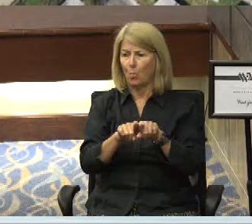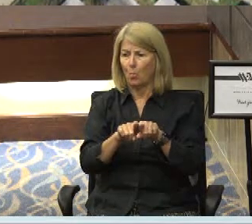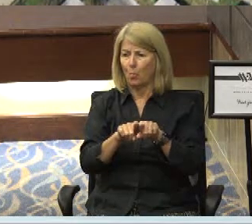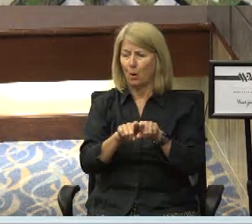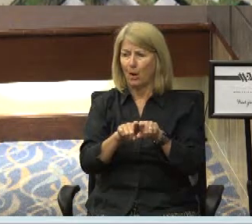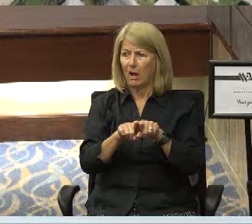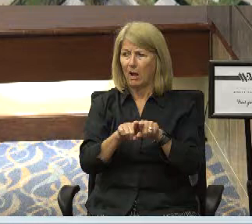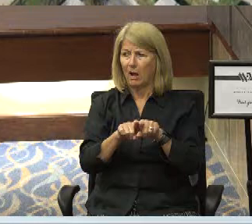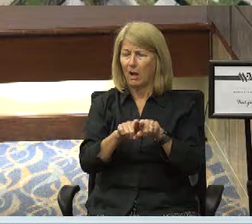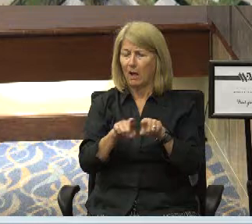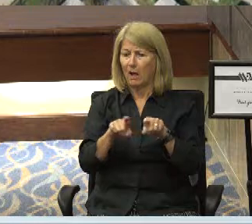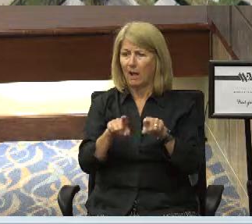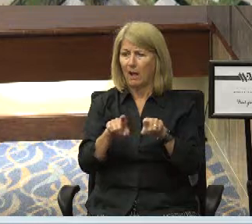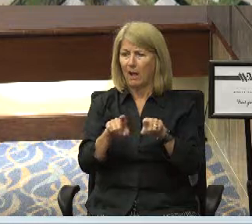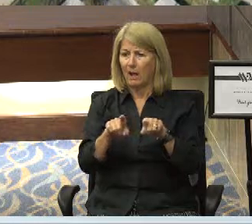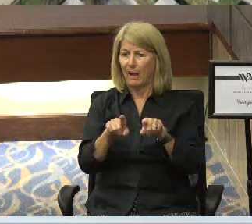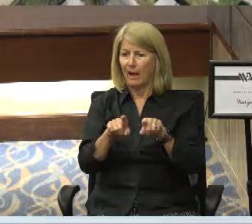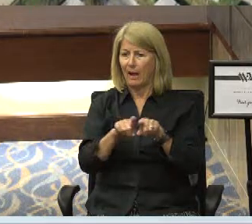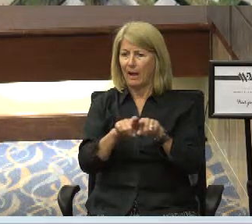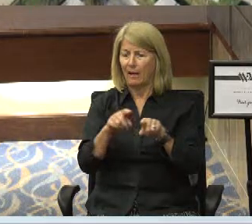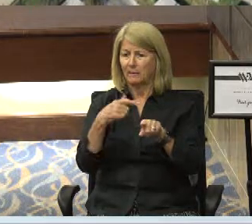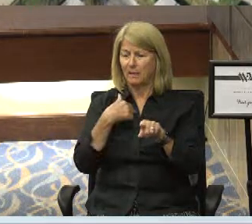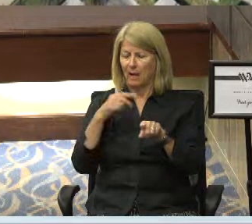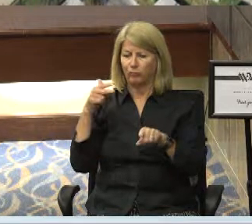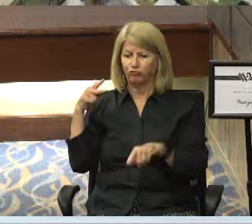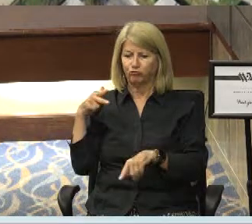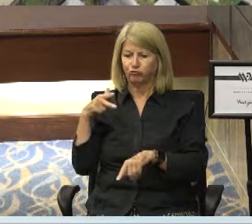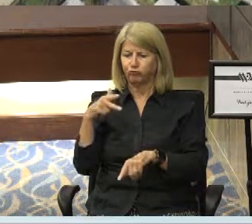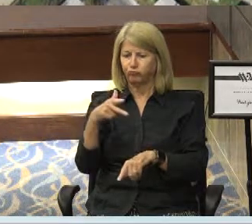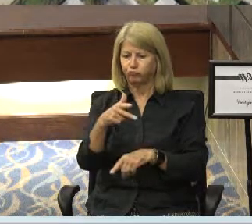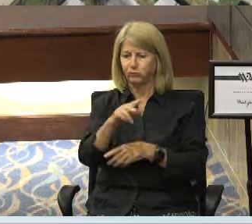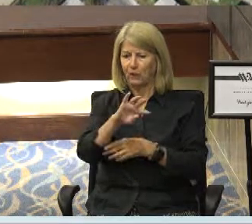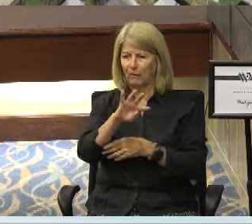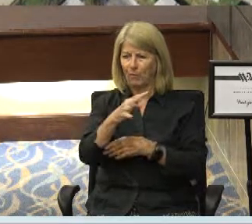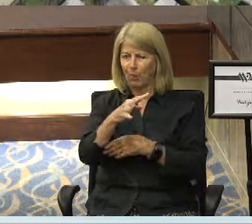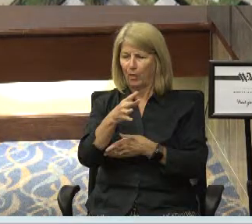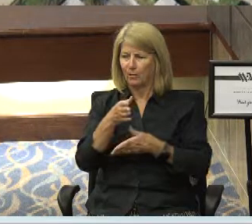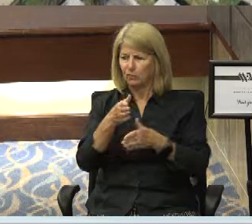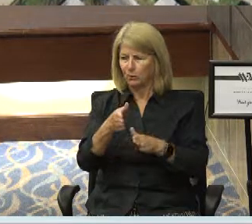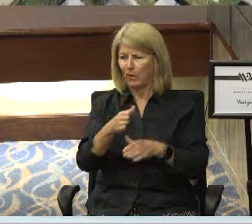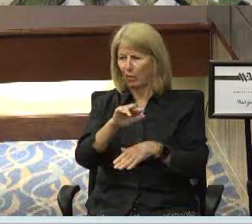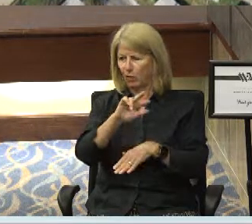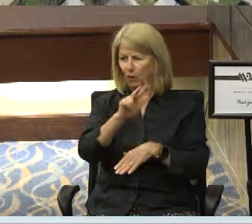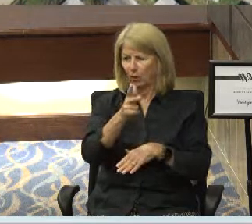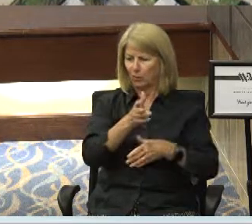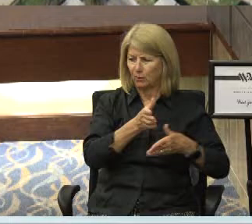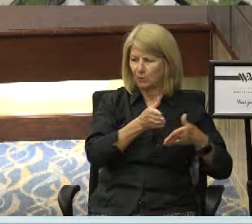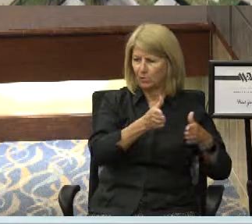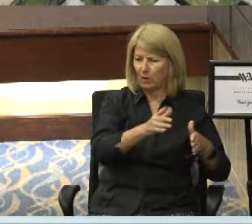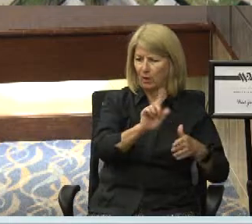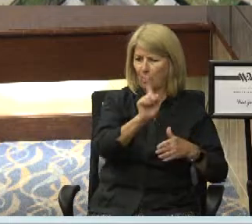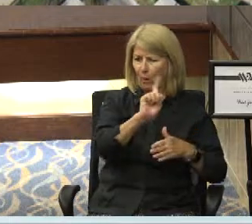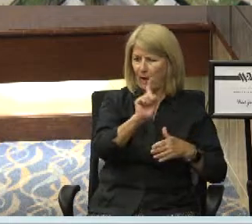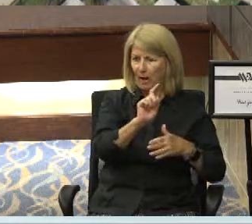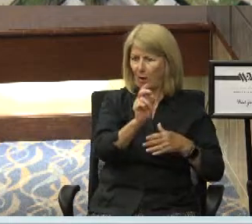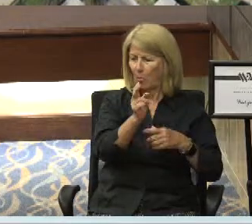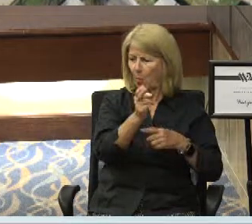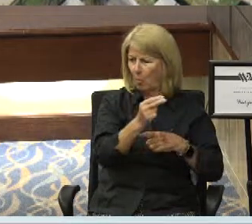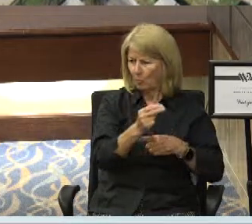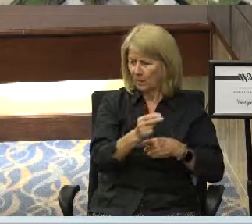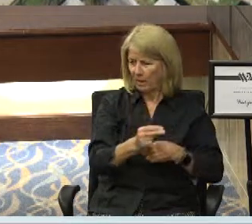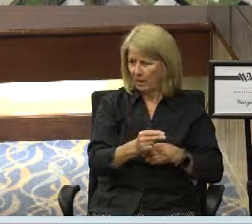as I travel down 4th Street and 3rd Street to where the Hotel Indigo is